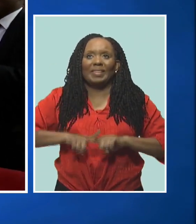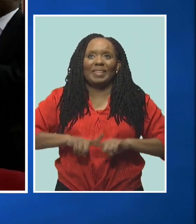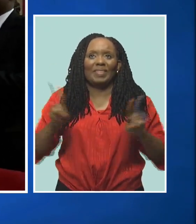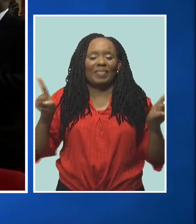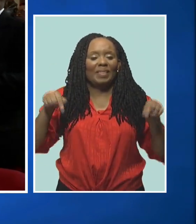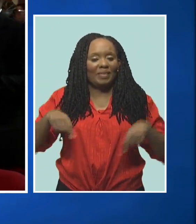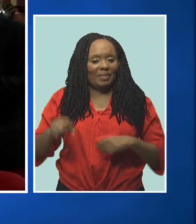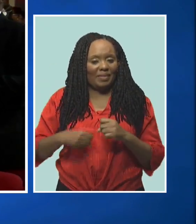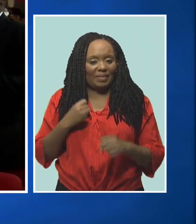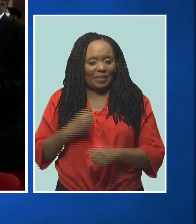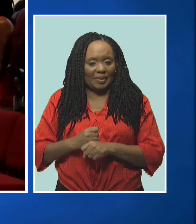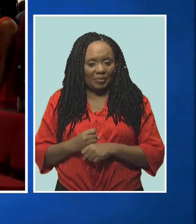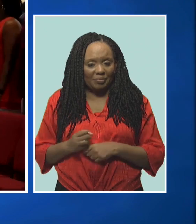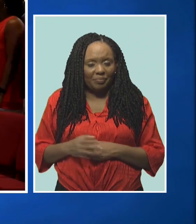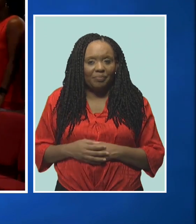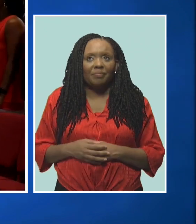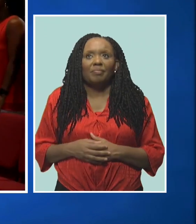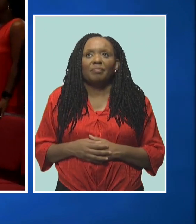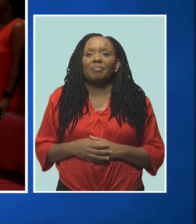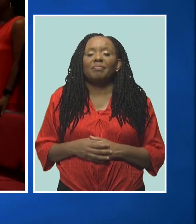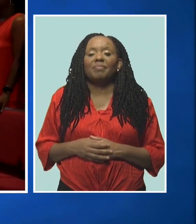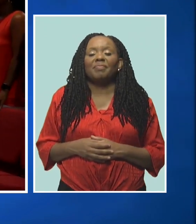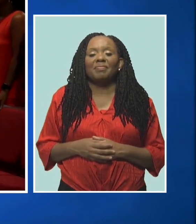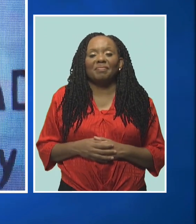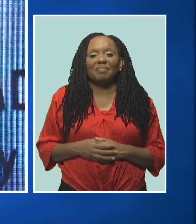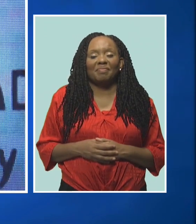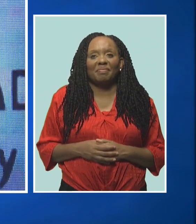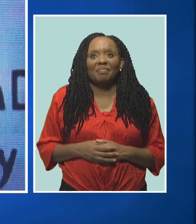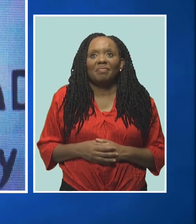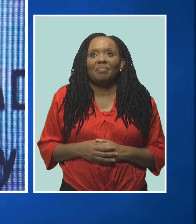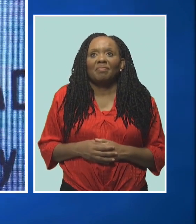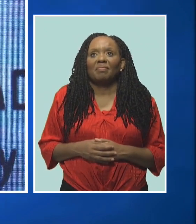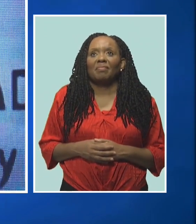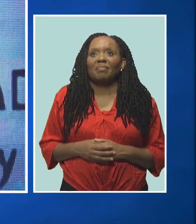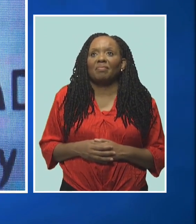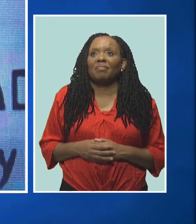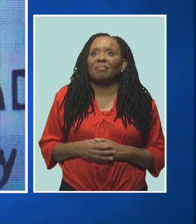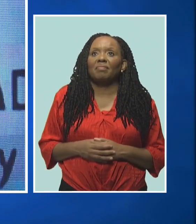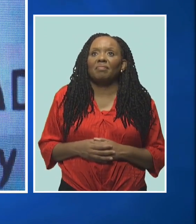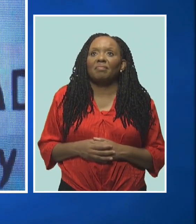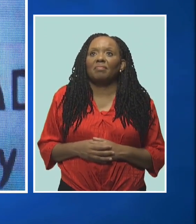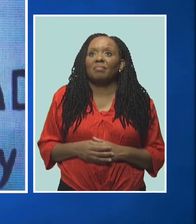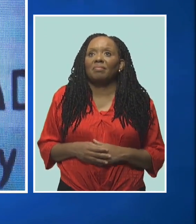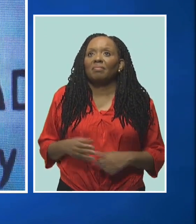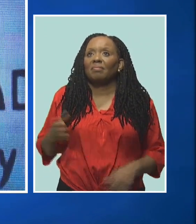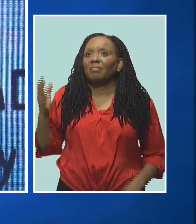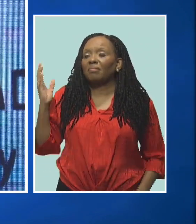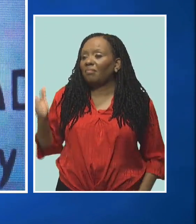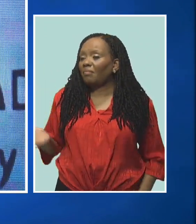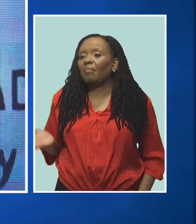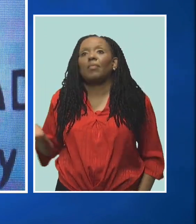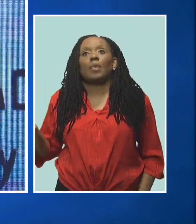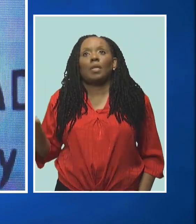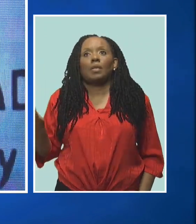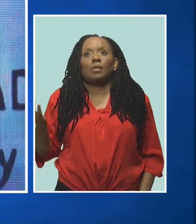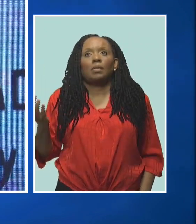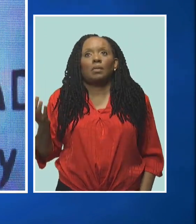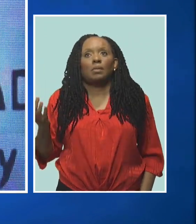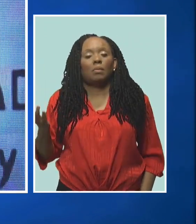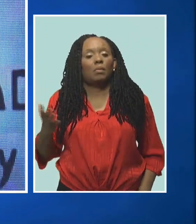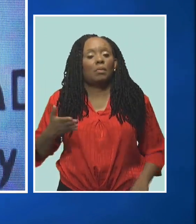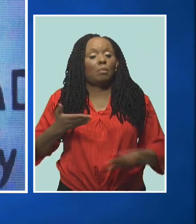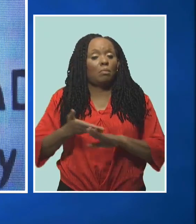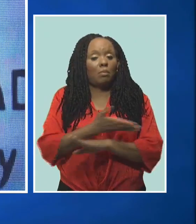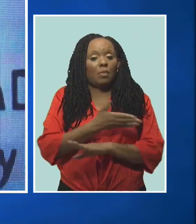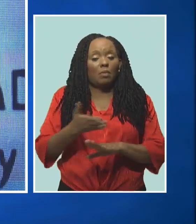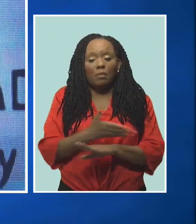year. We have now moved from the lollies, sticks, and tie-dye within the